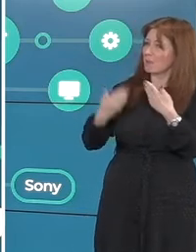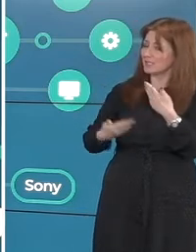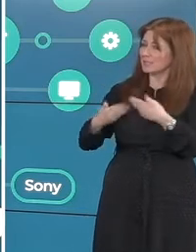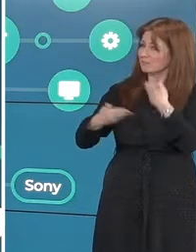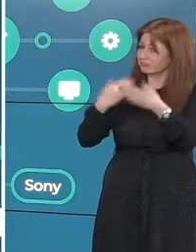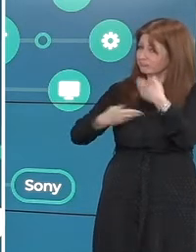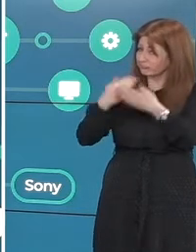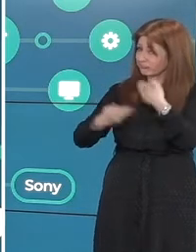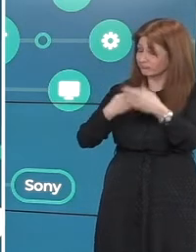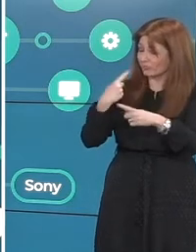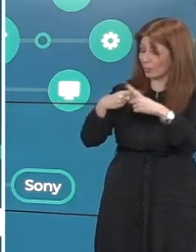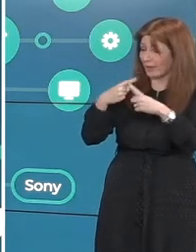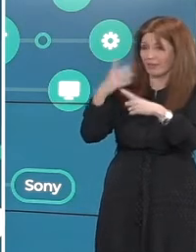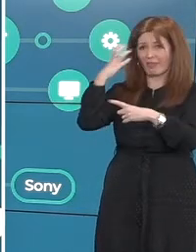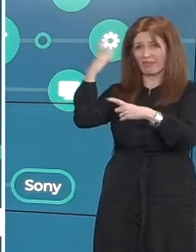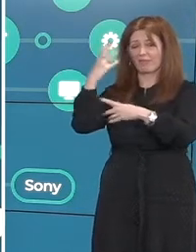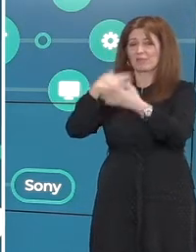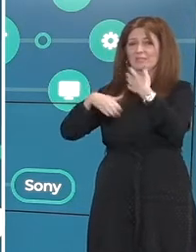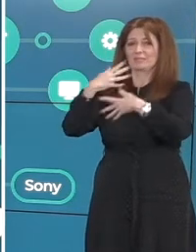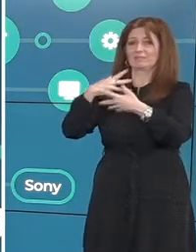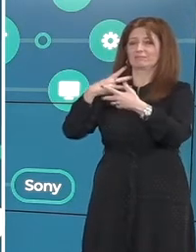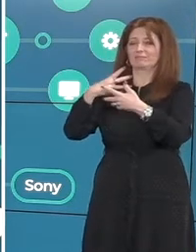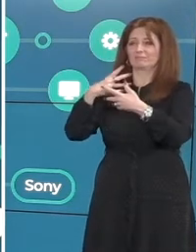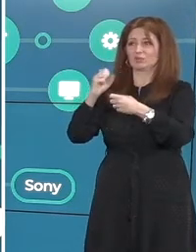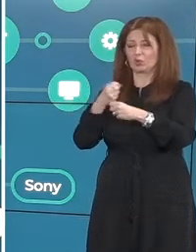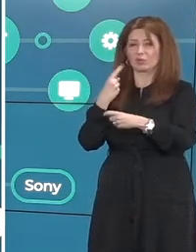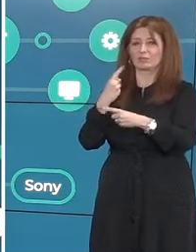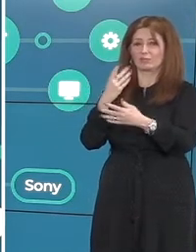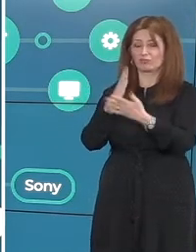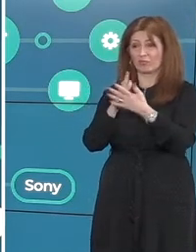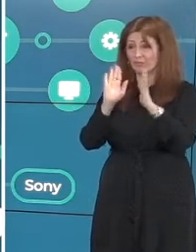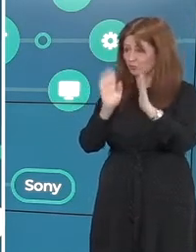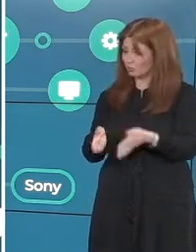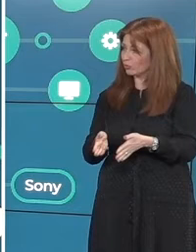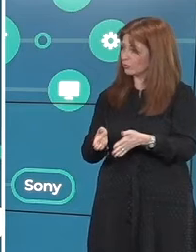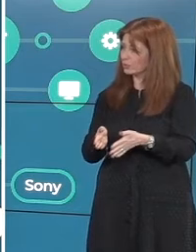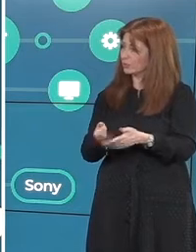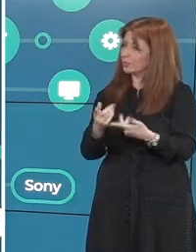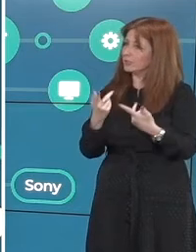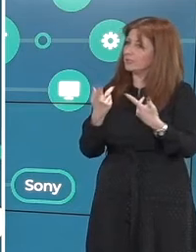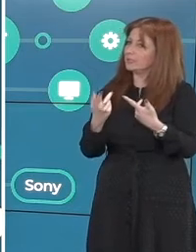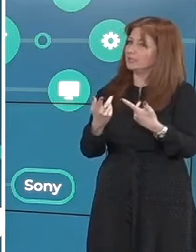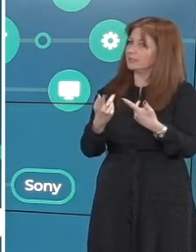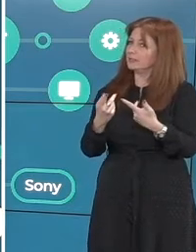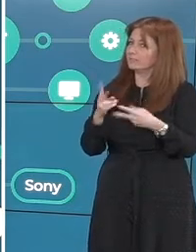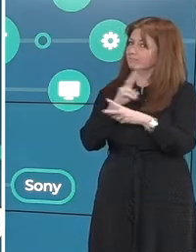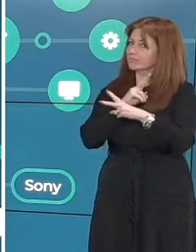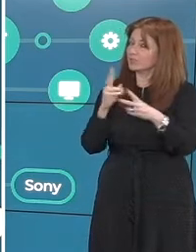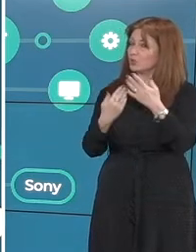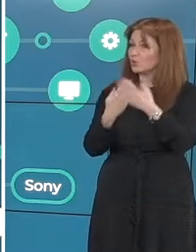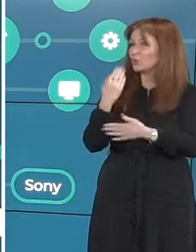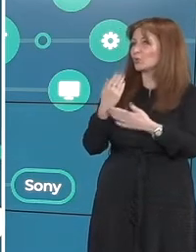quicker than government and society ever could is really so true. I think having senior business leaders